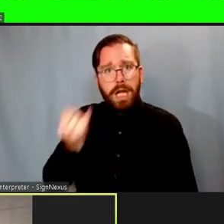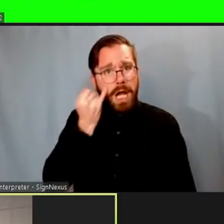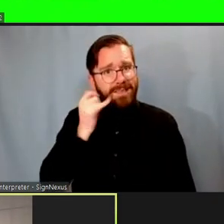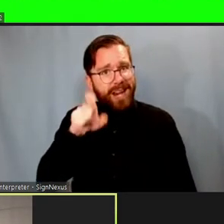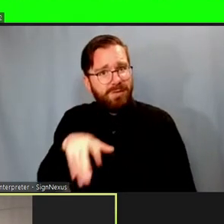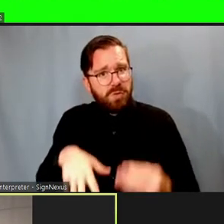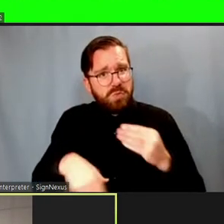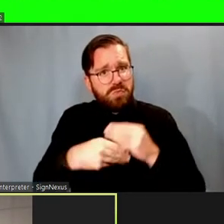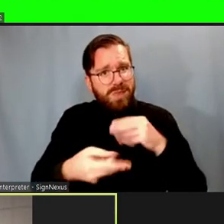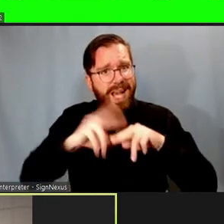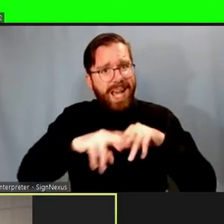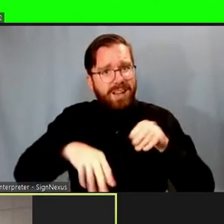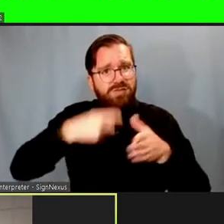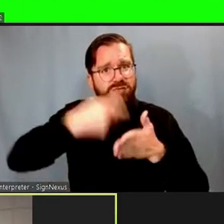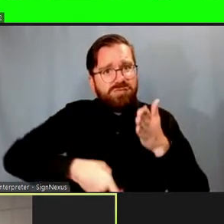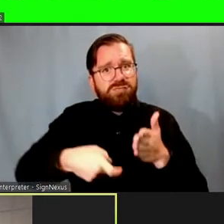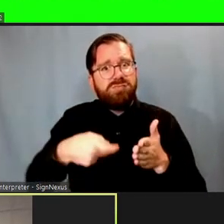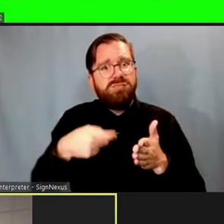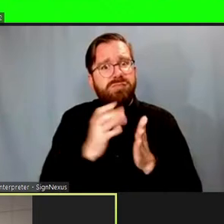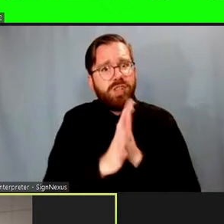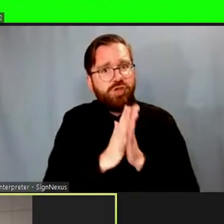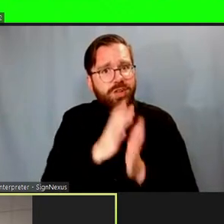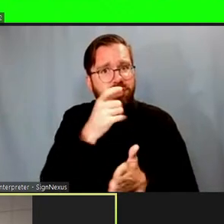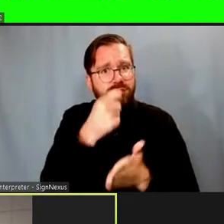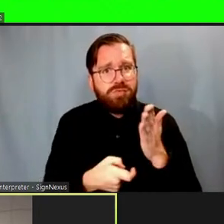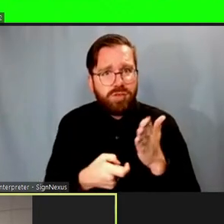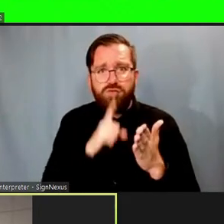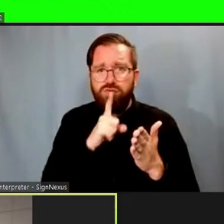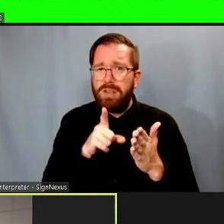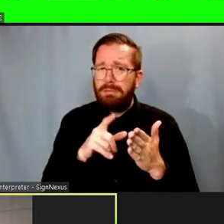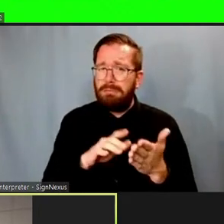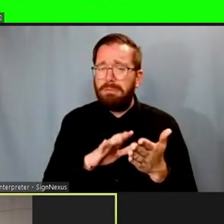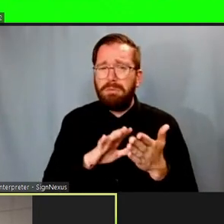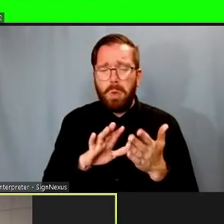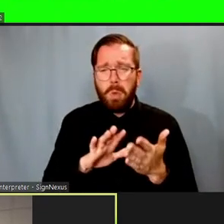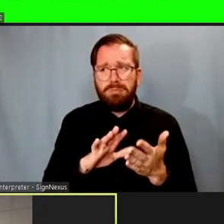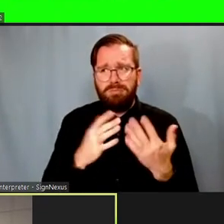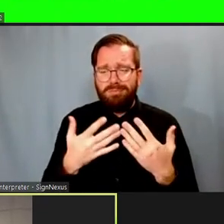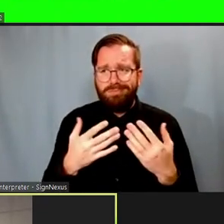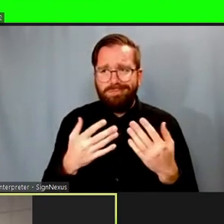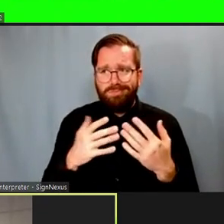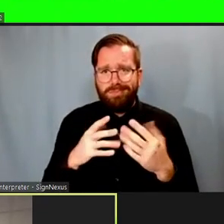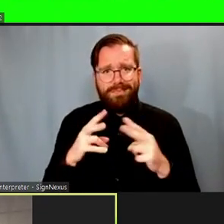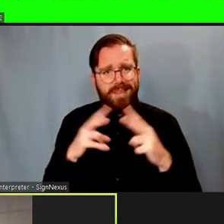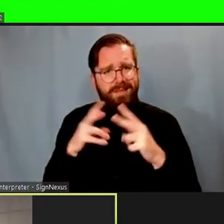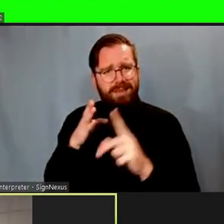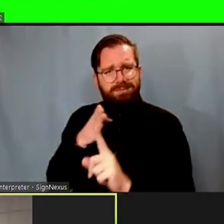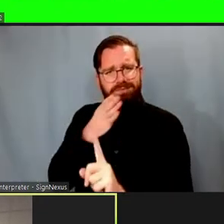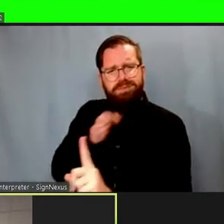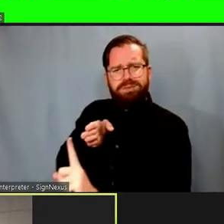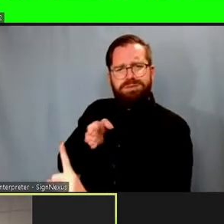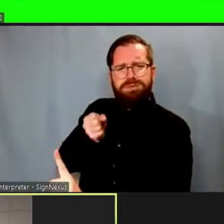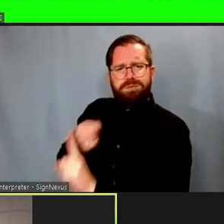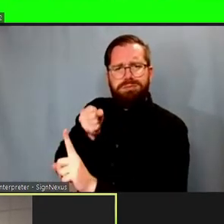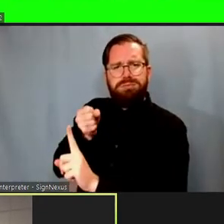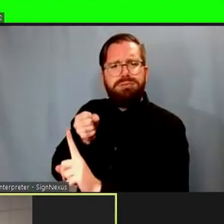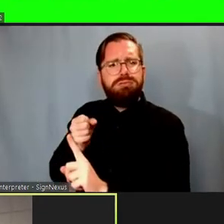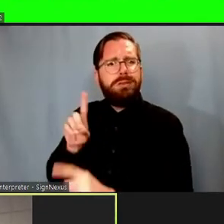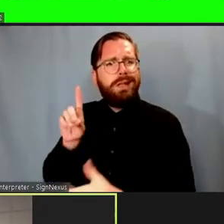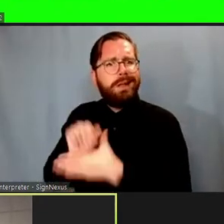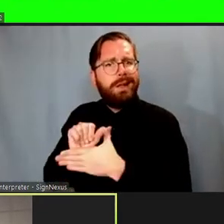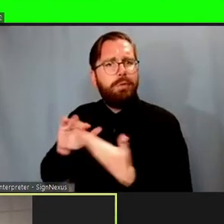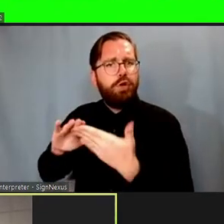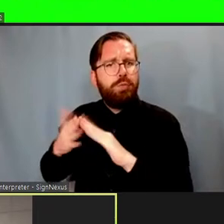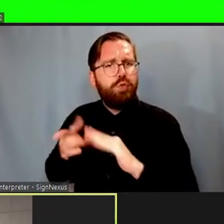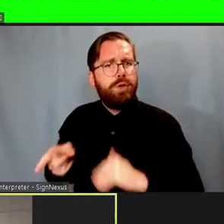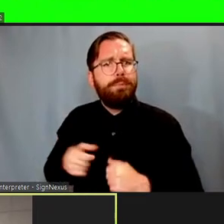way more difficult especially for the disabled community because even if i'm a fhp driver or the person